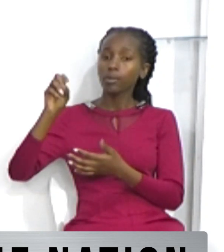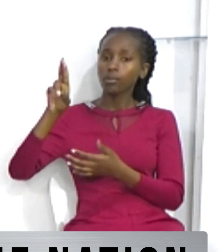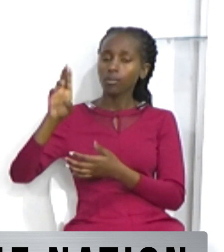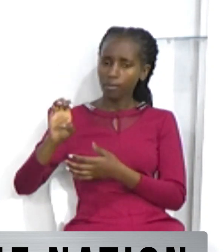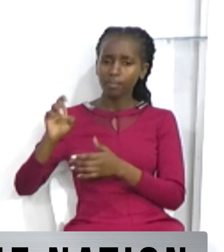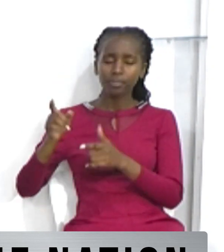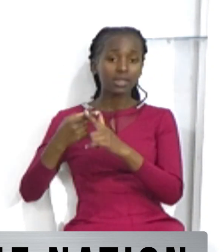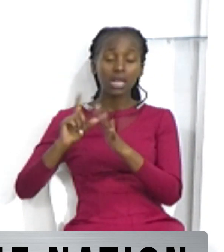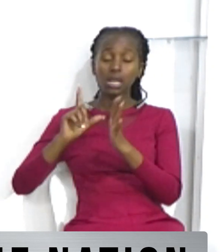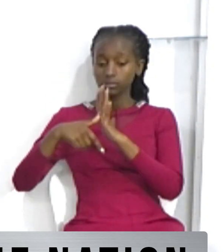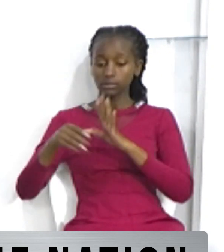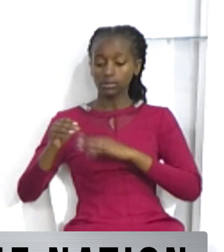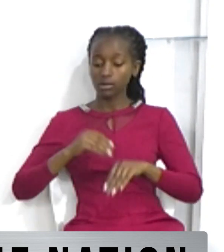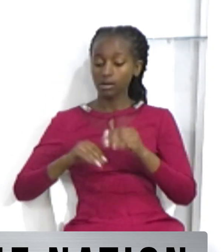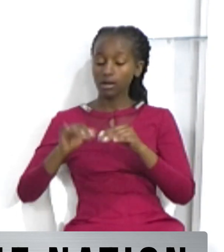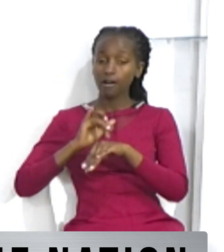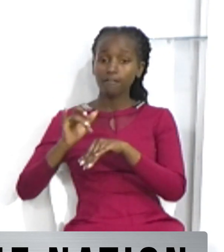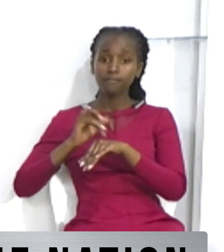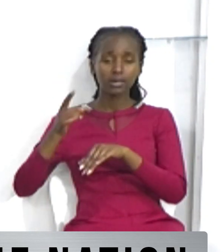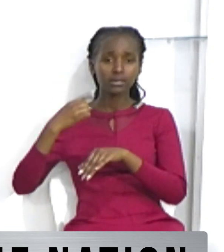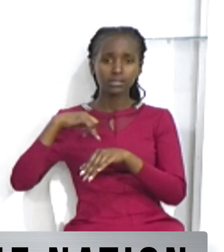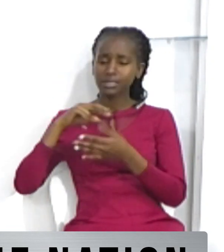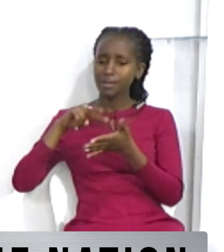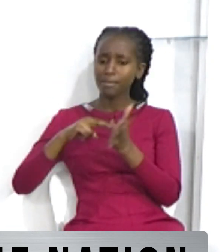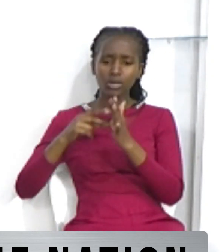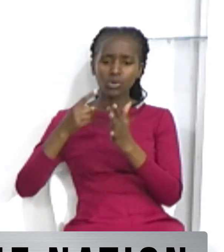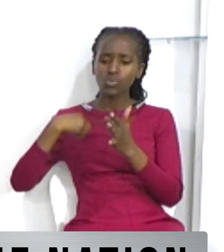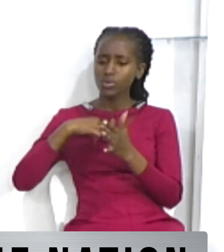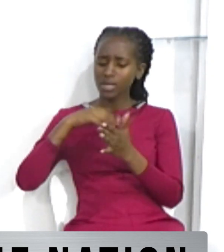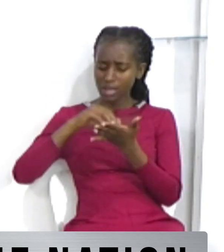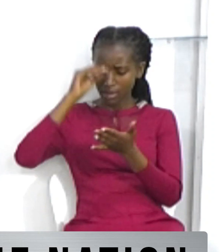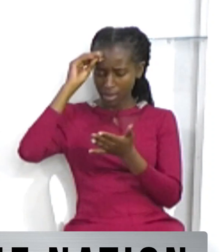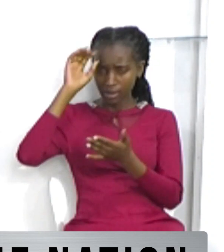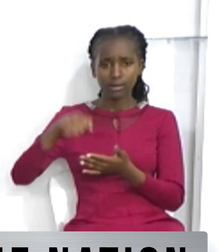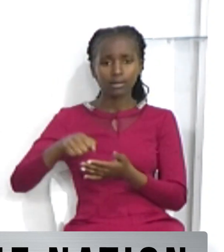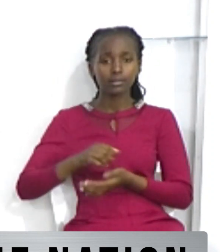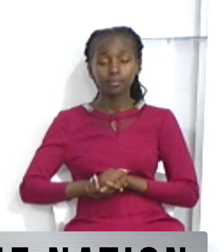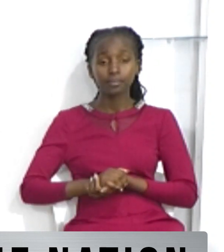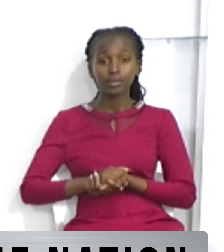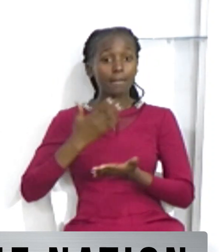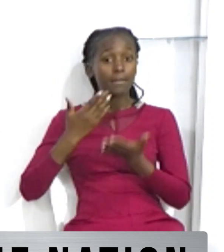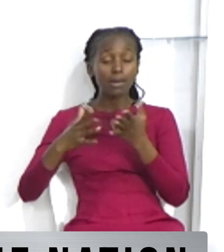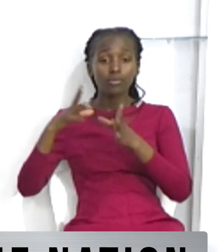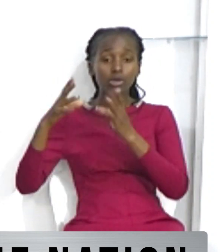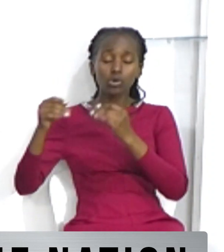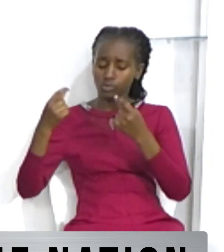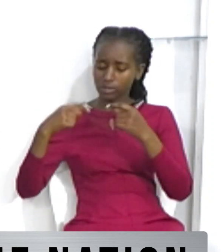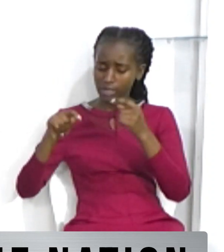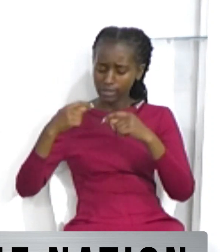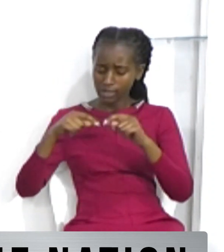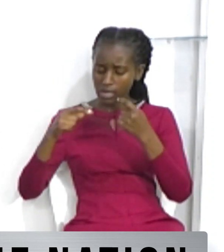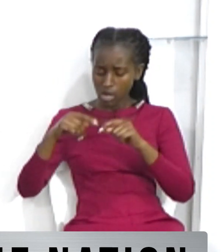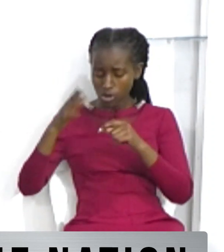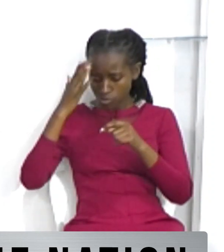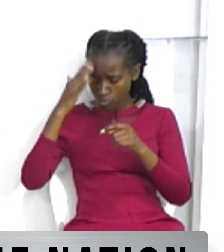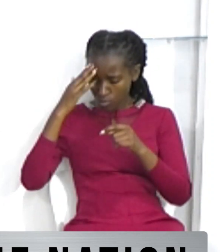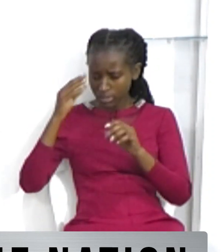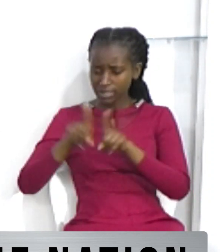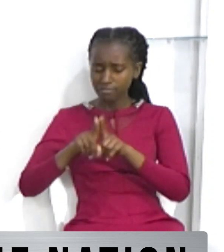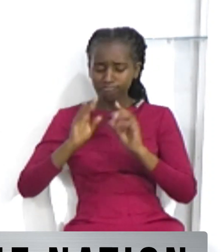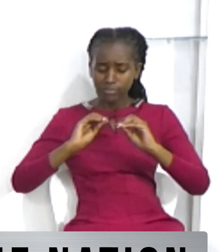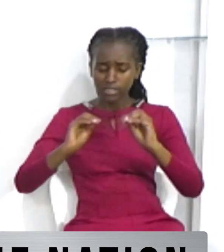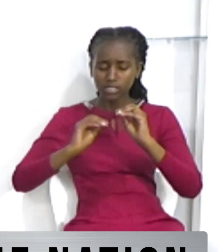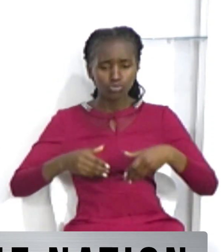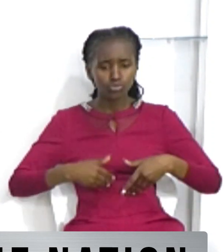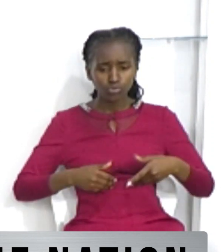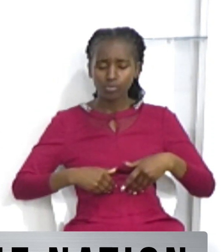it means that we can learn again. Maybe we need to take civic education to the upcoming generation.